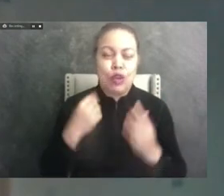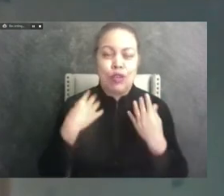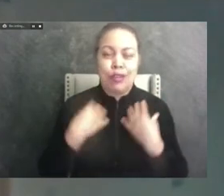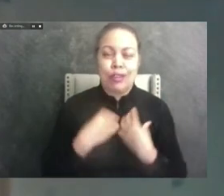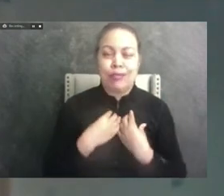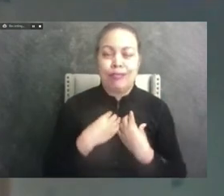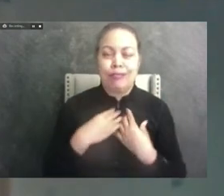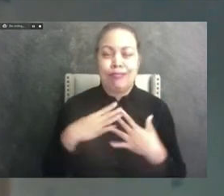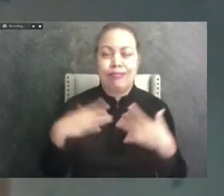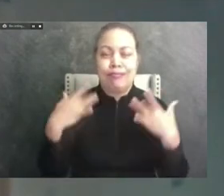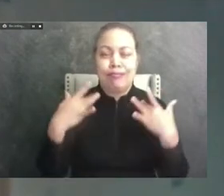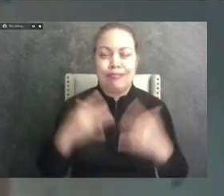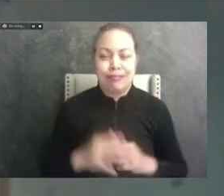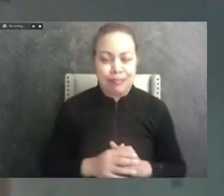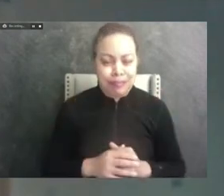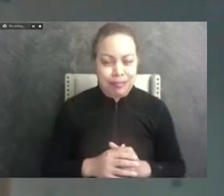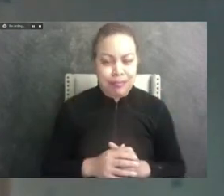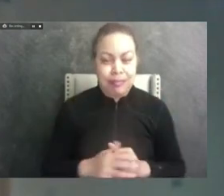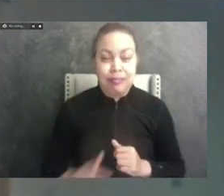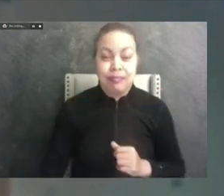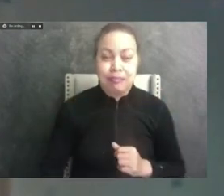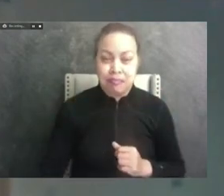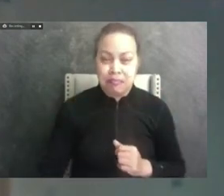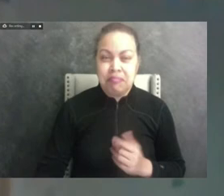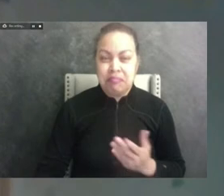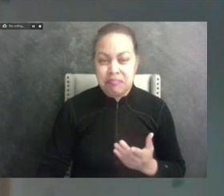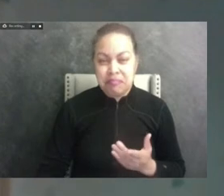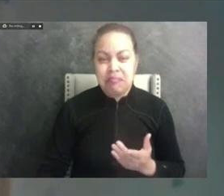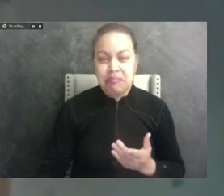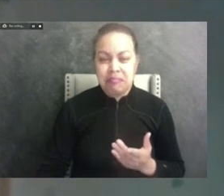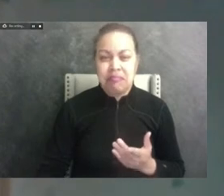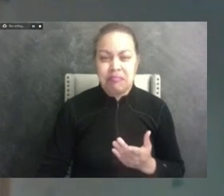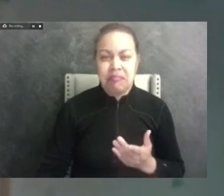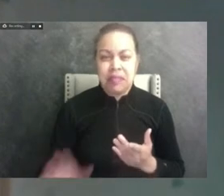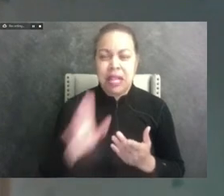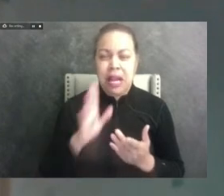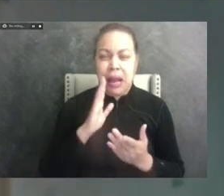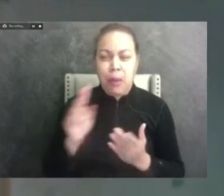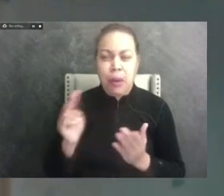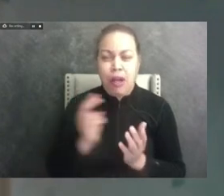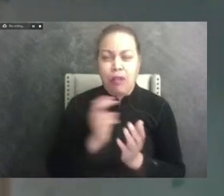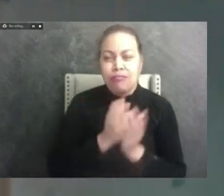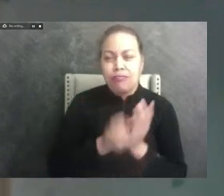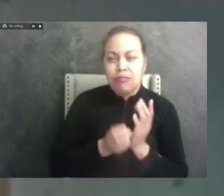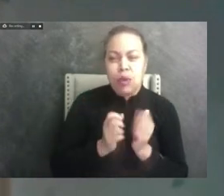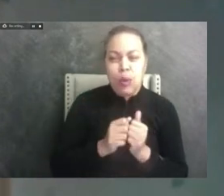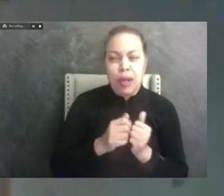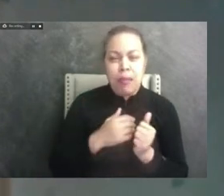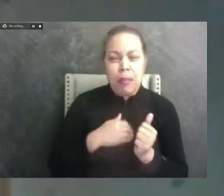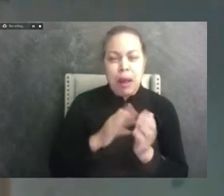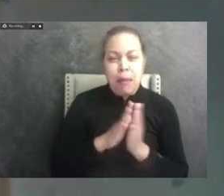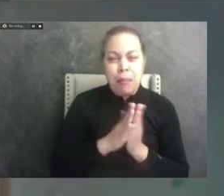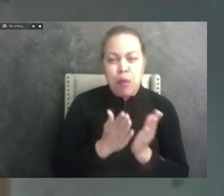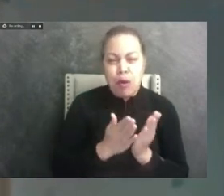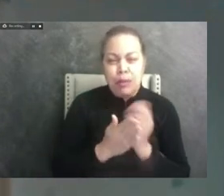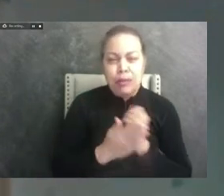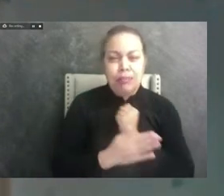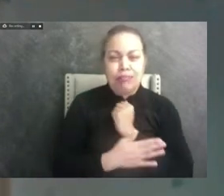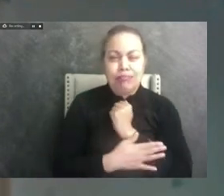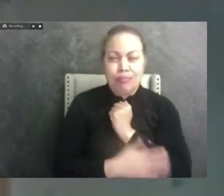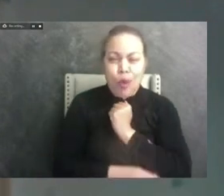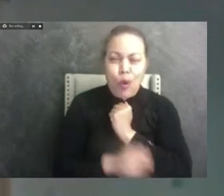Let me entreat in my poor book's behalf that all will not